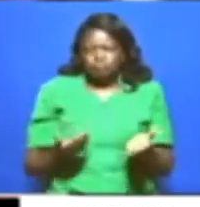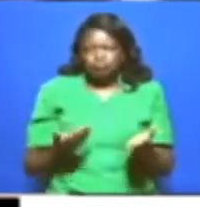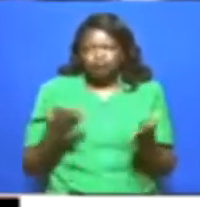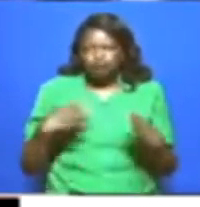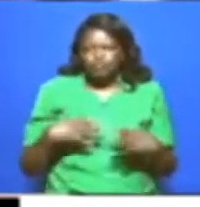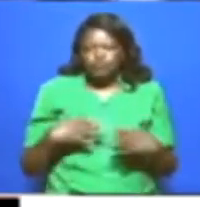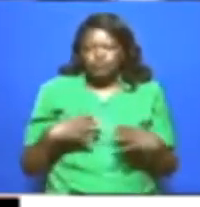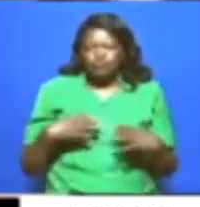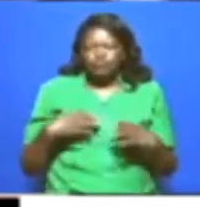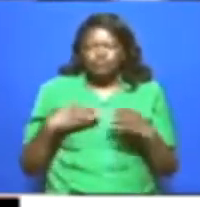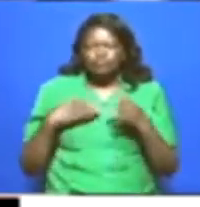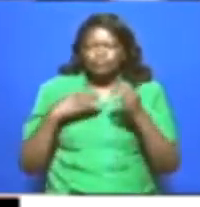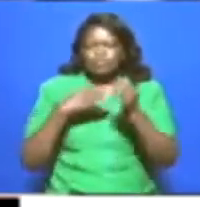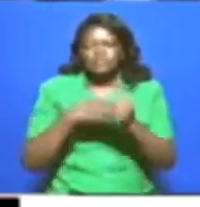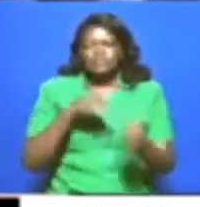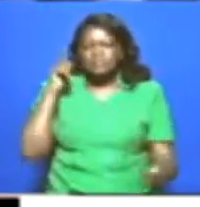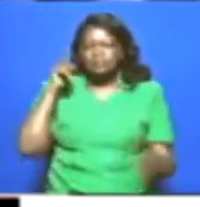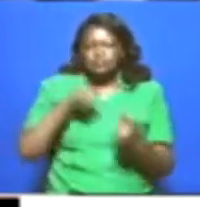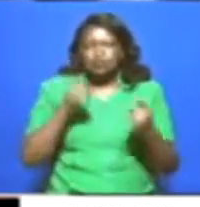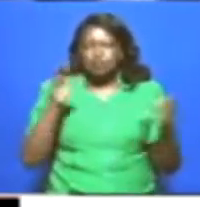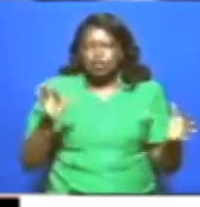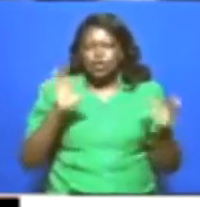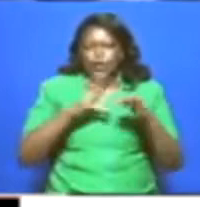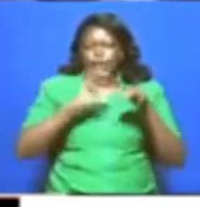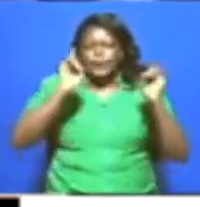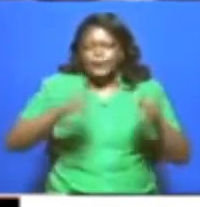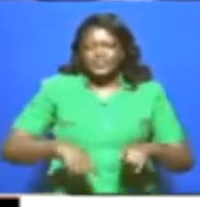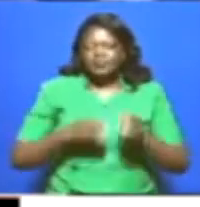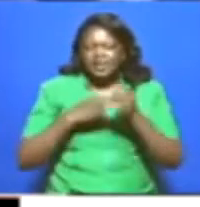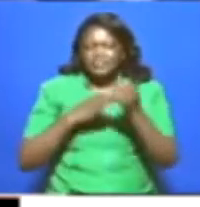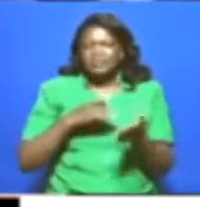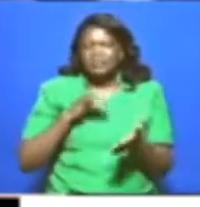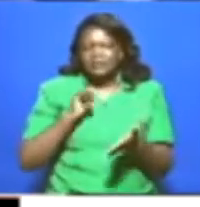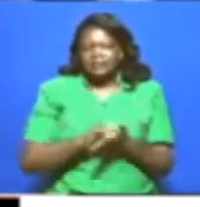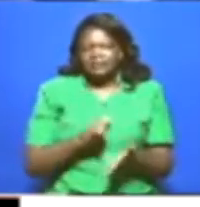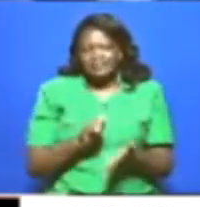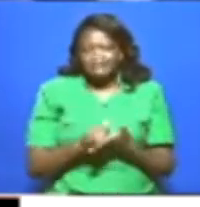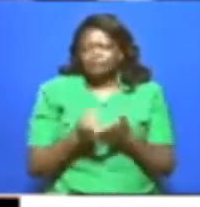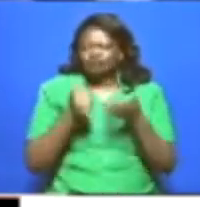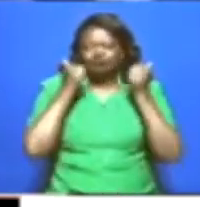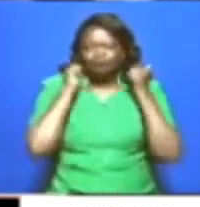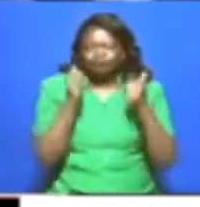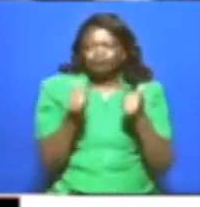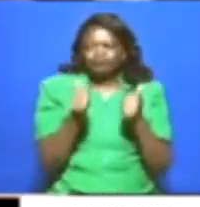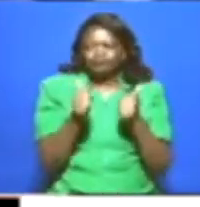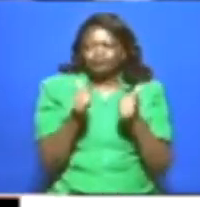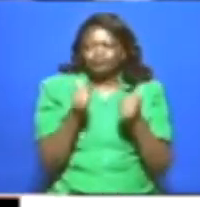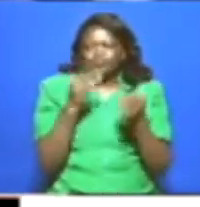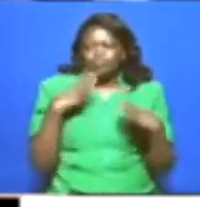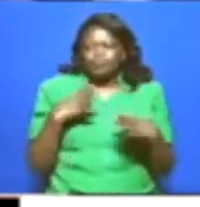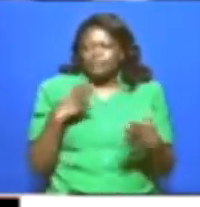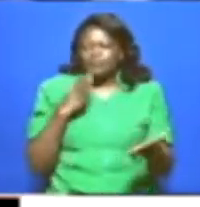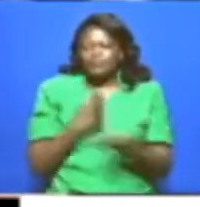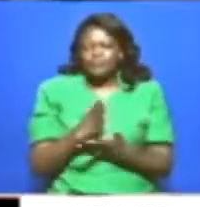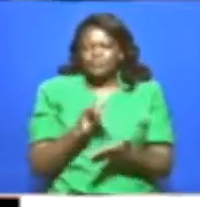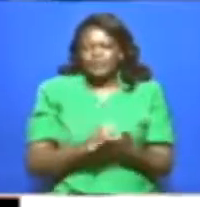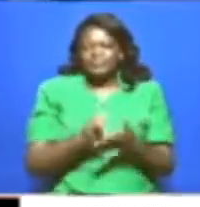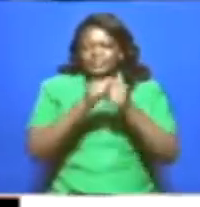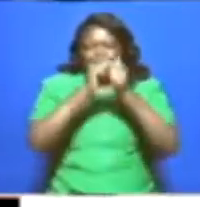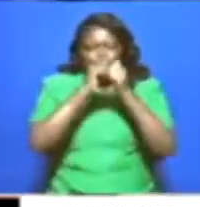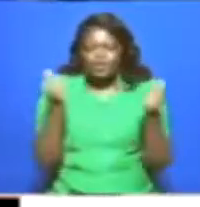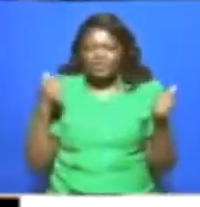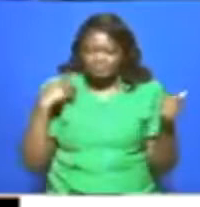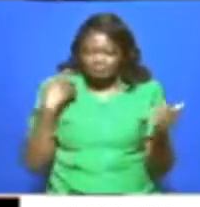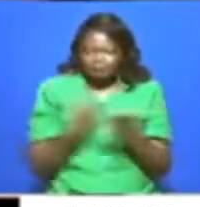Azimio coalition, is going to be a leader that is tested, that is proven to be having a track record.